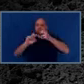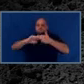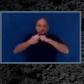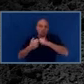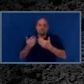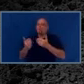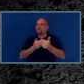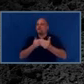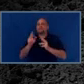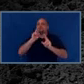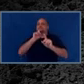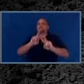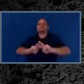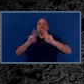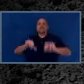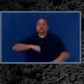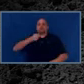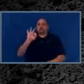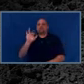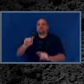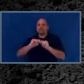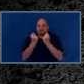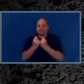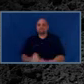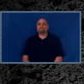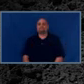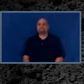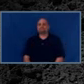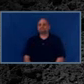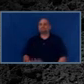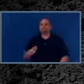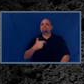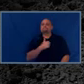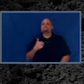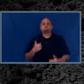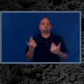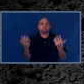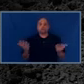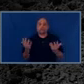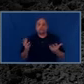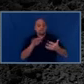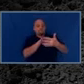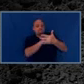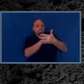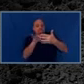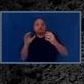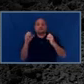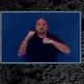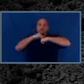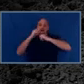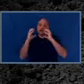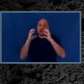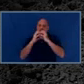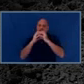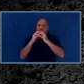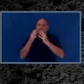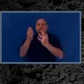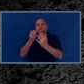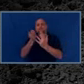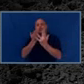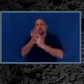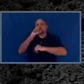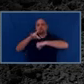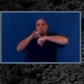being extremely proud about. So we've been able to study asteroids that have come through Earth's atmosphere before. Danny,